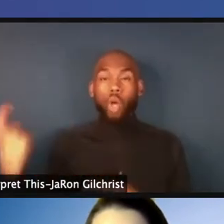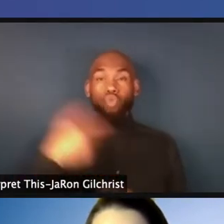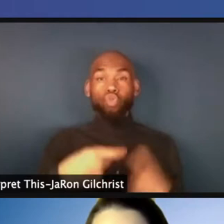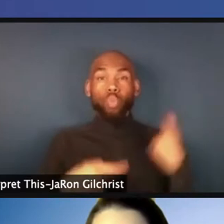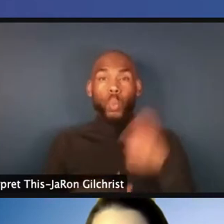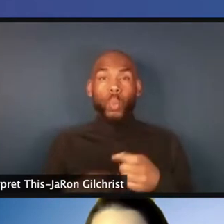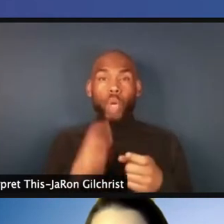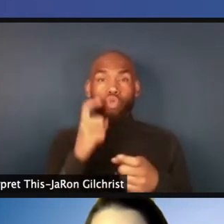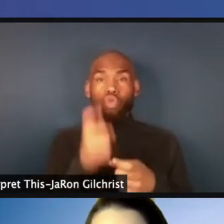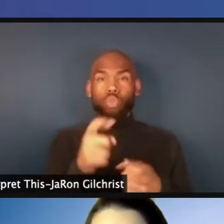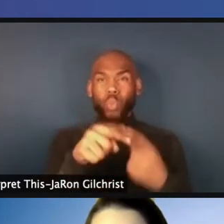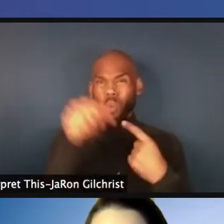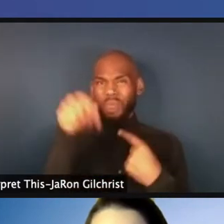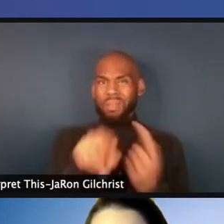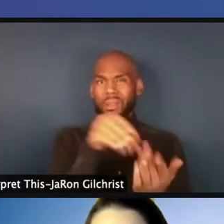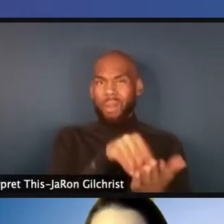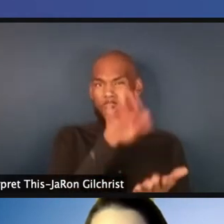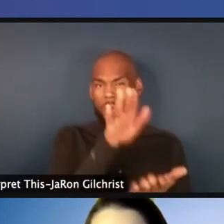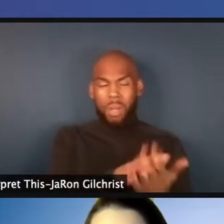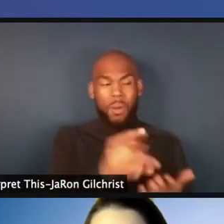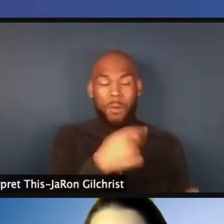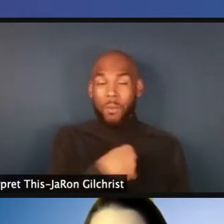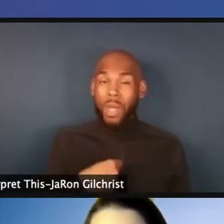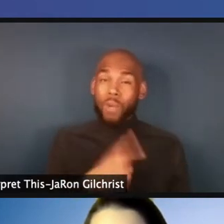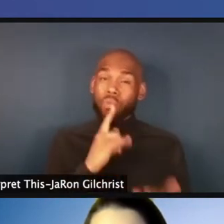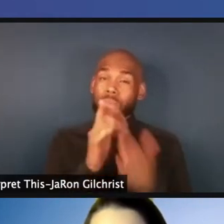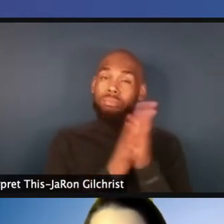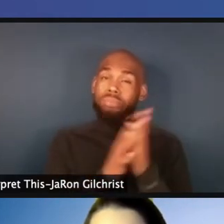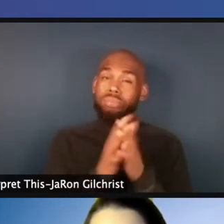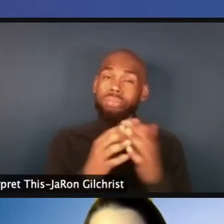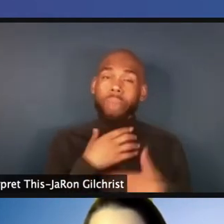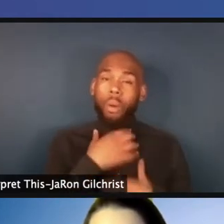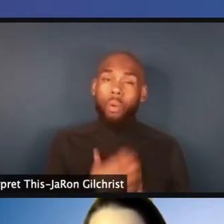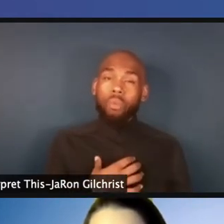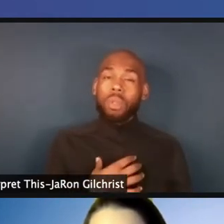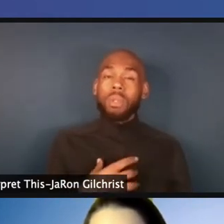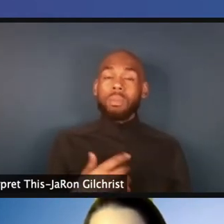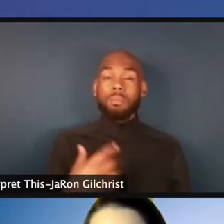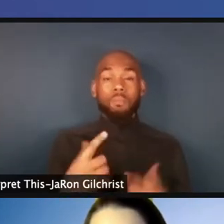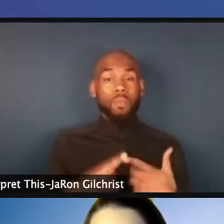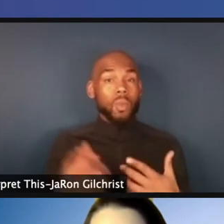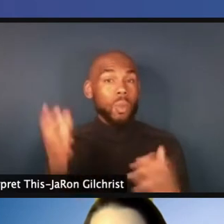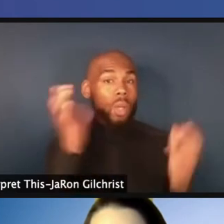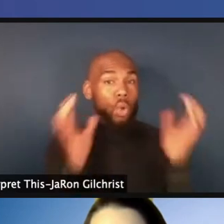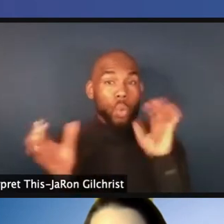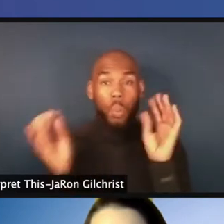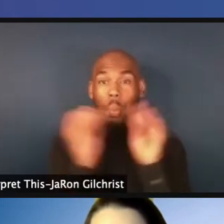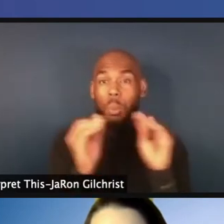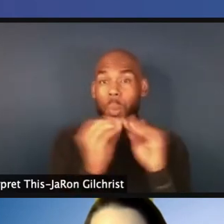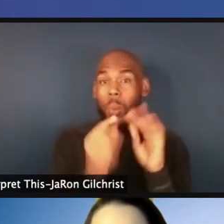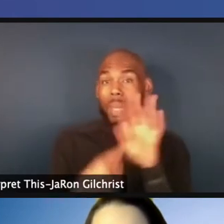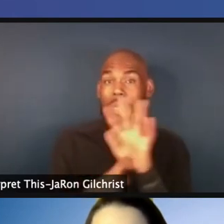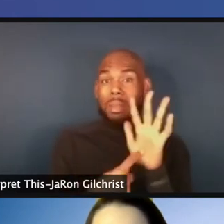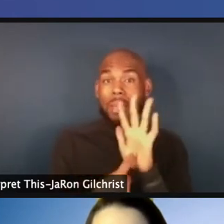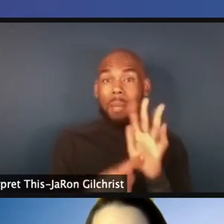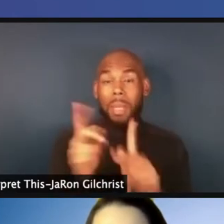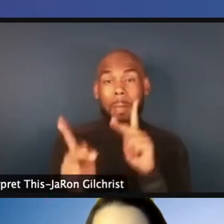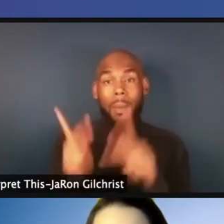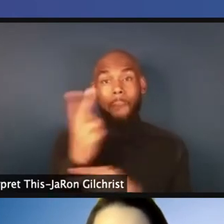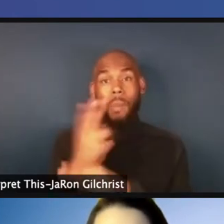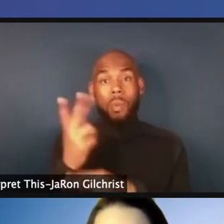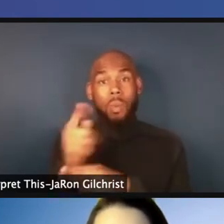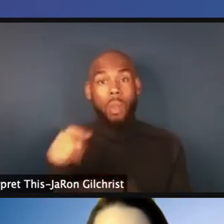And we are so eager and hungry to hear more and more examples of folks using this work.